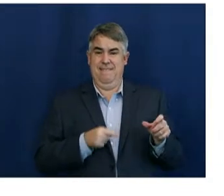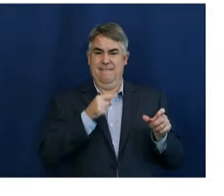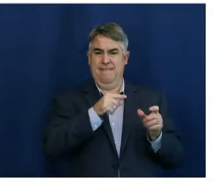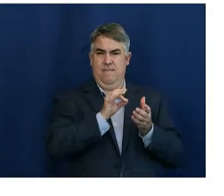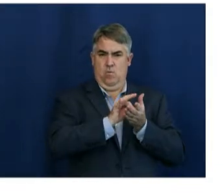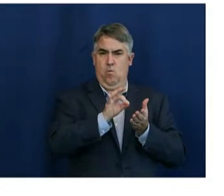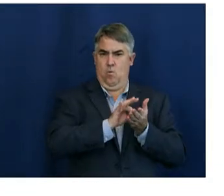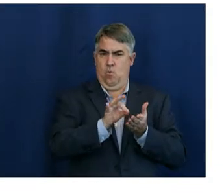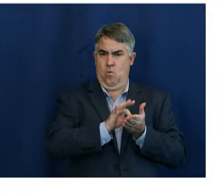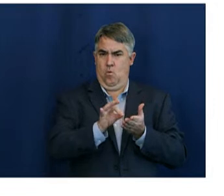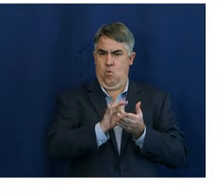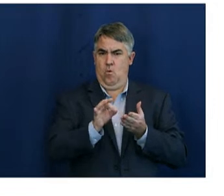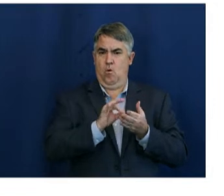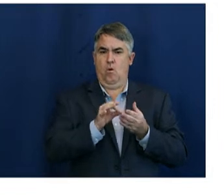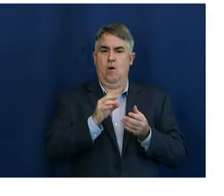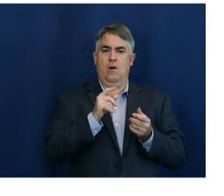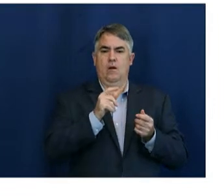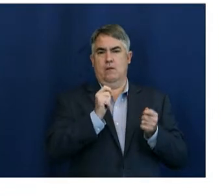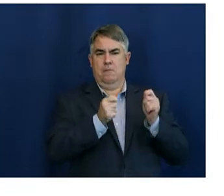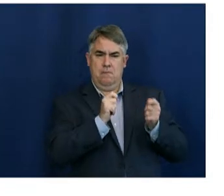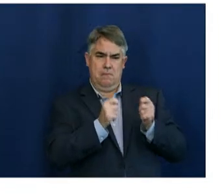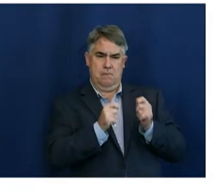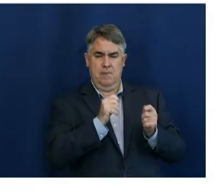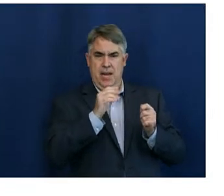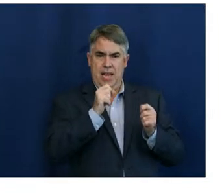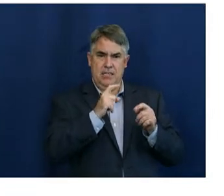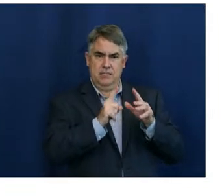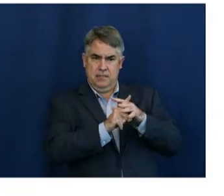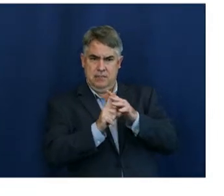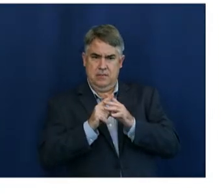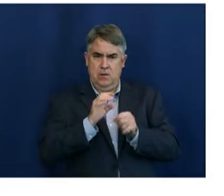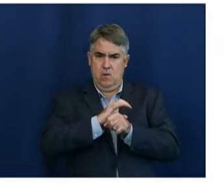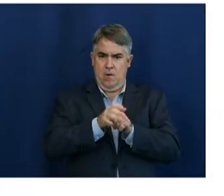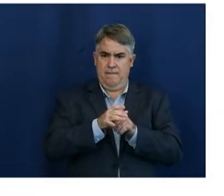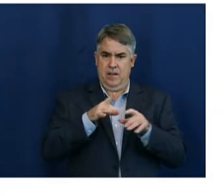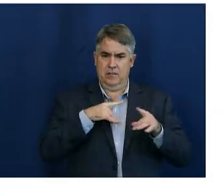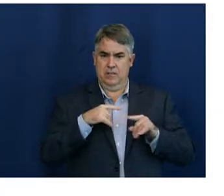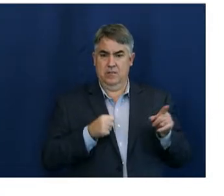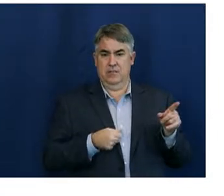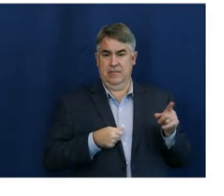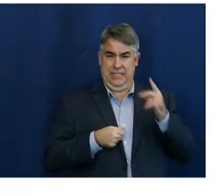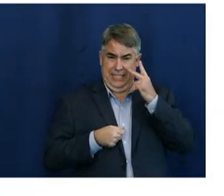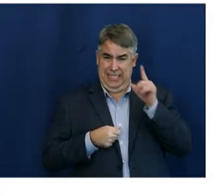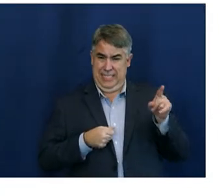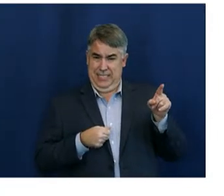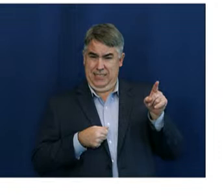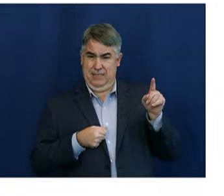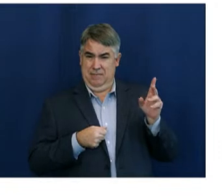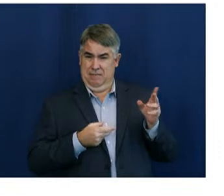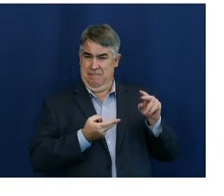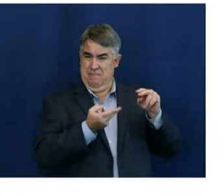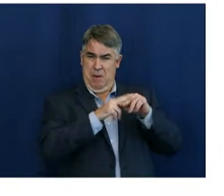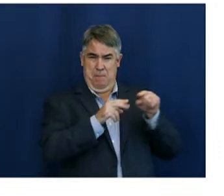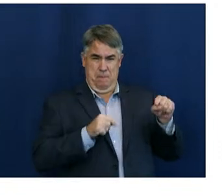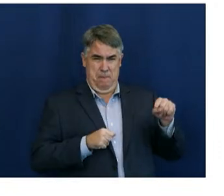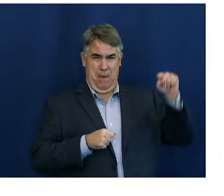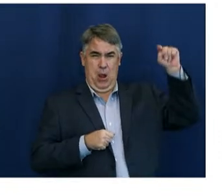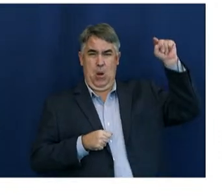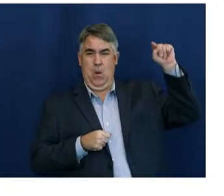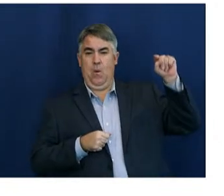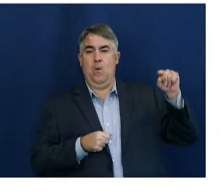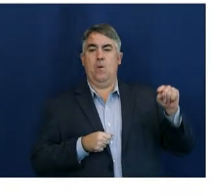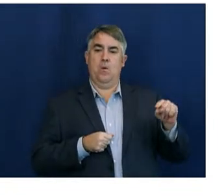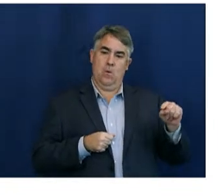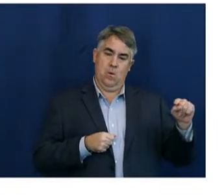unadjusted case rate, and you see where that spiked, 65 jumped to 89, 97, down to